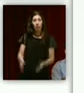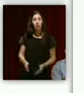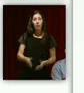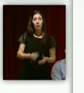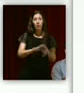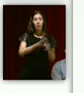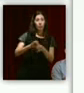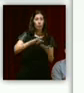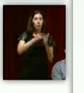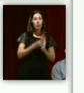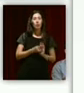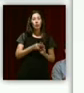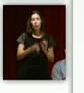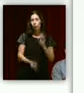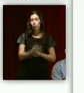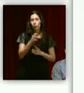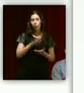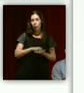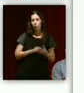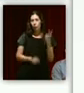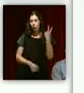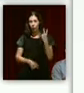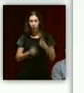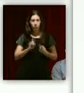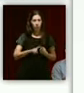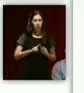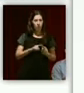peripheral. But two questions.